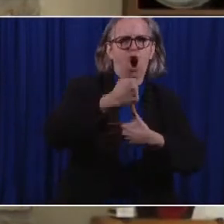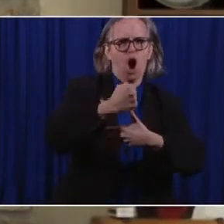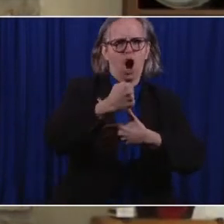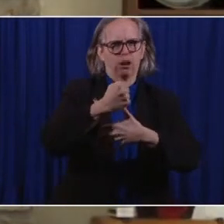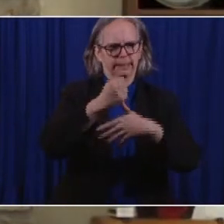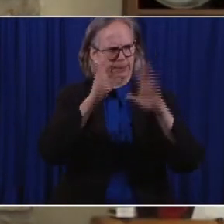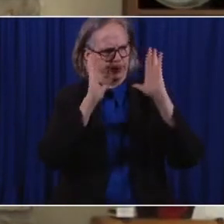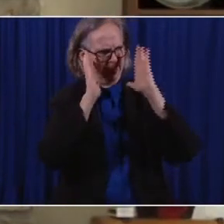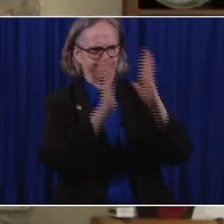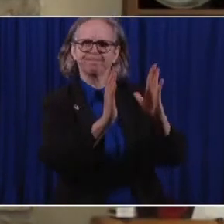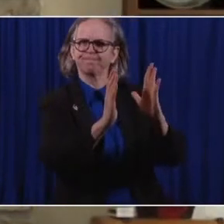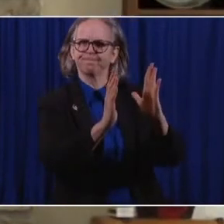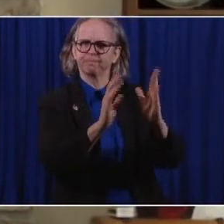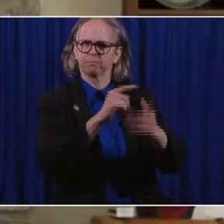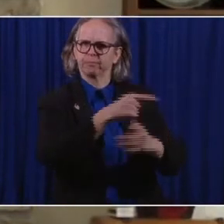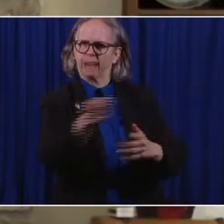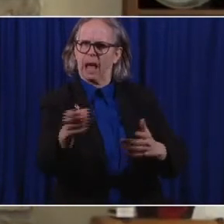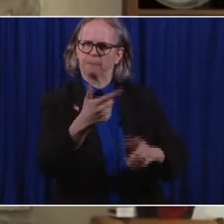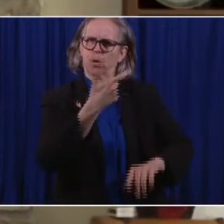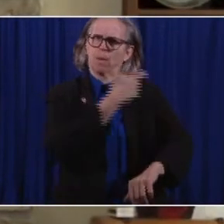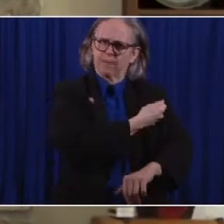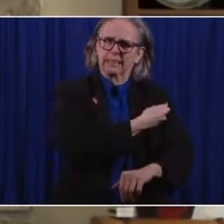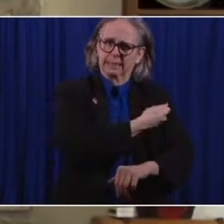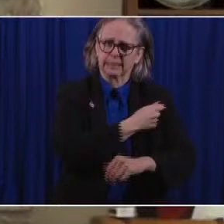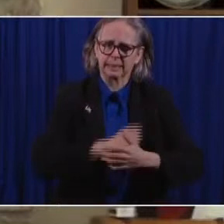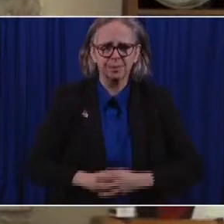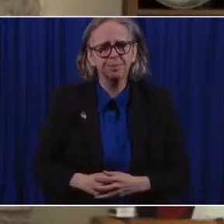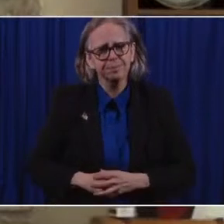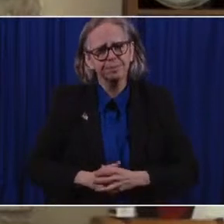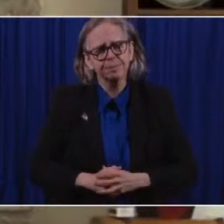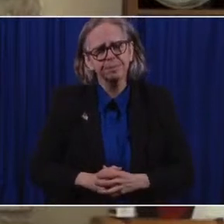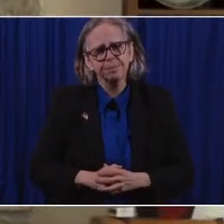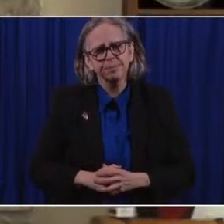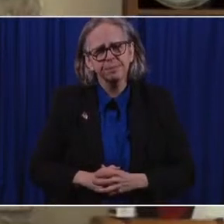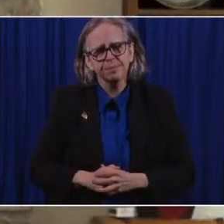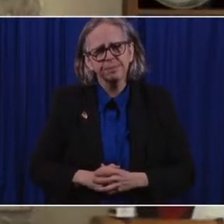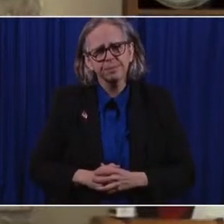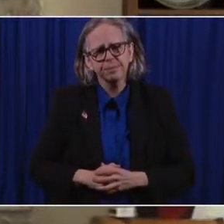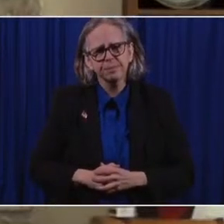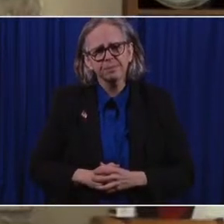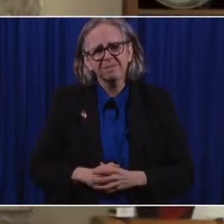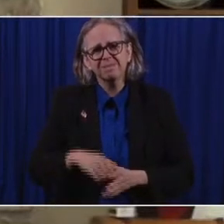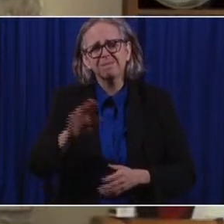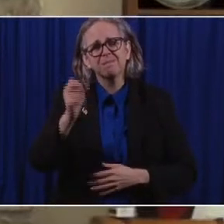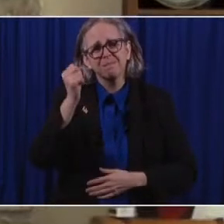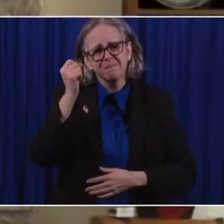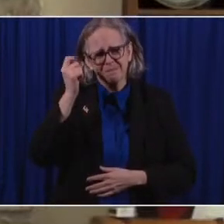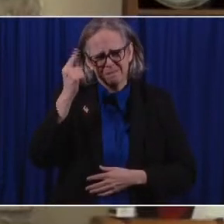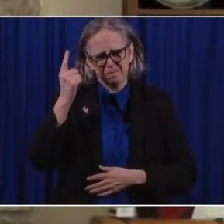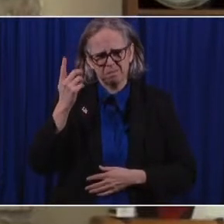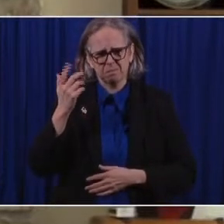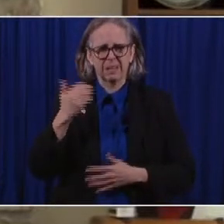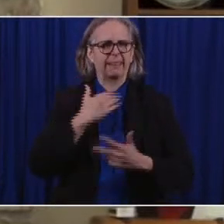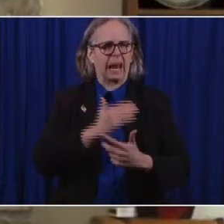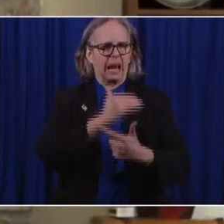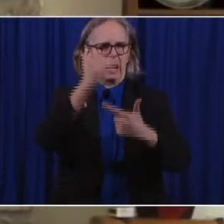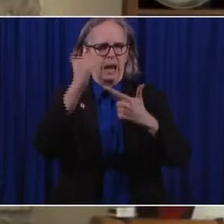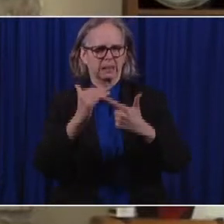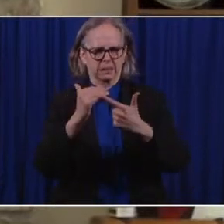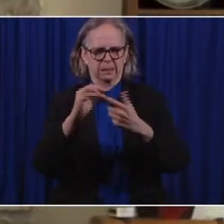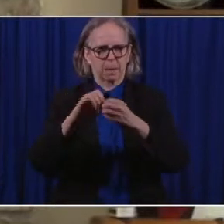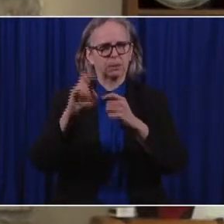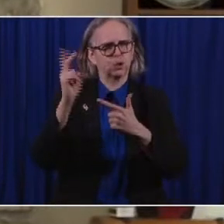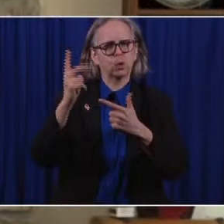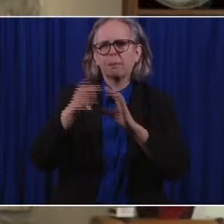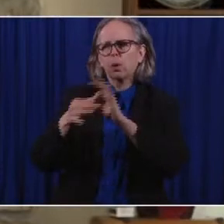me talk a moment before I get to that, let me talk about protecting our health workers. That's going well.